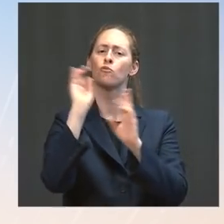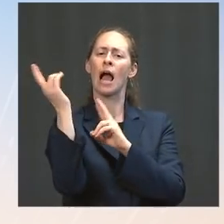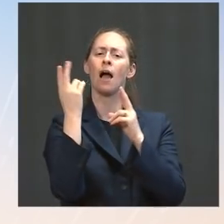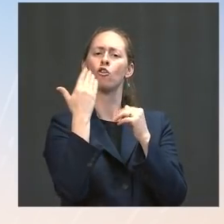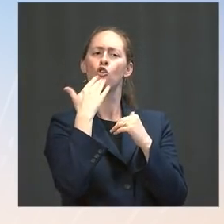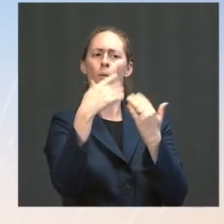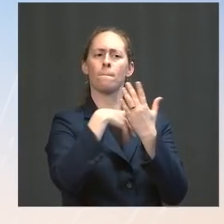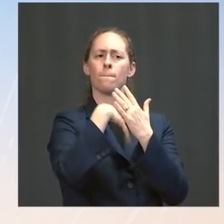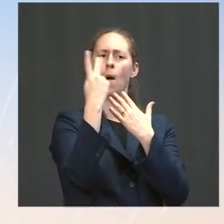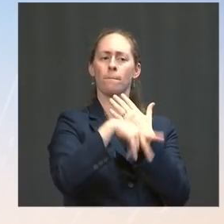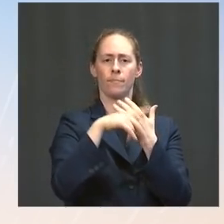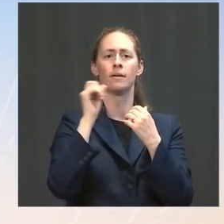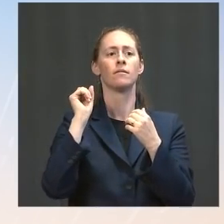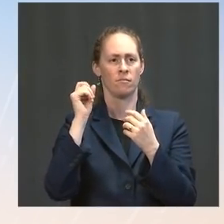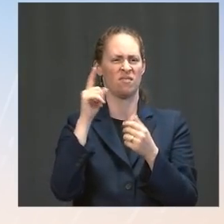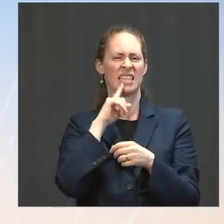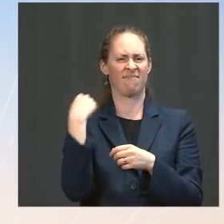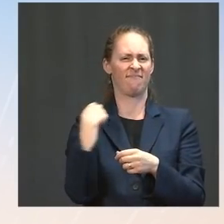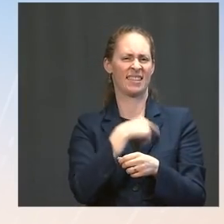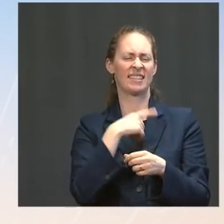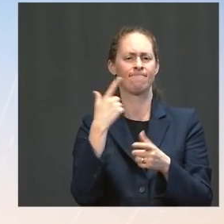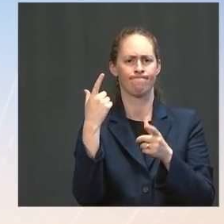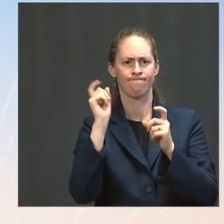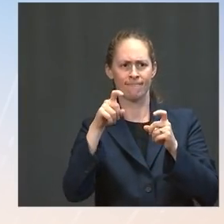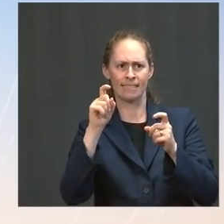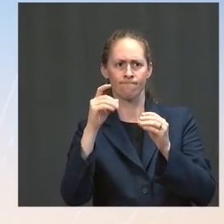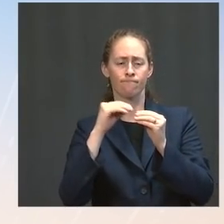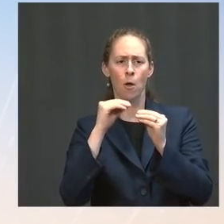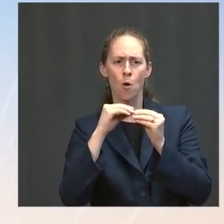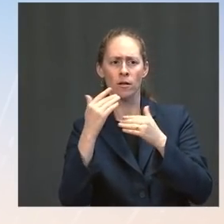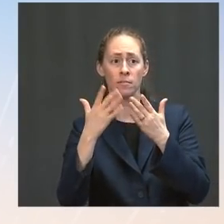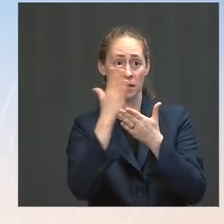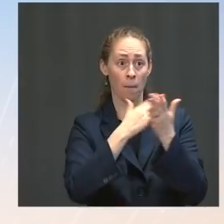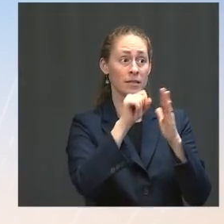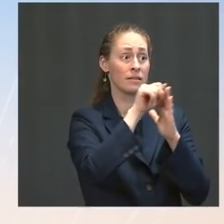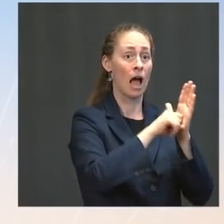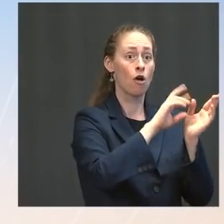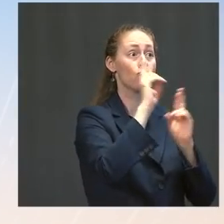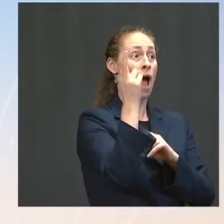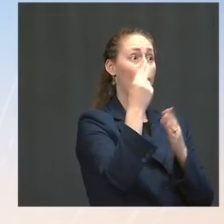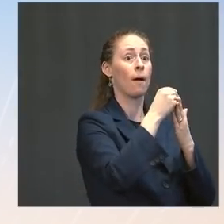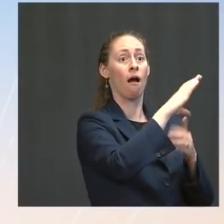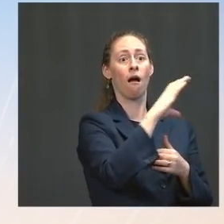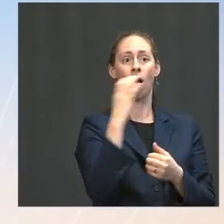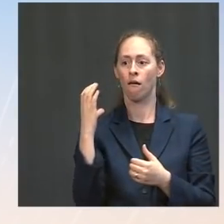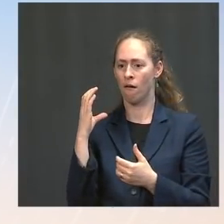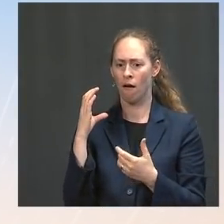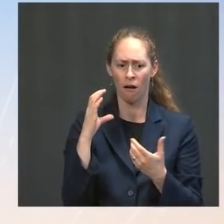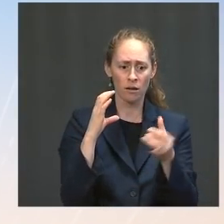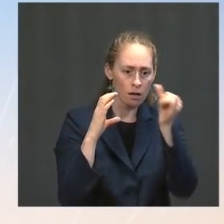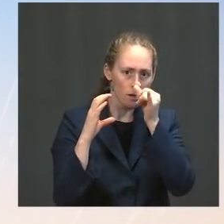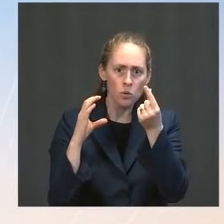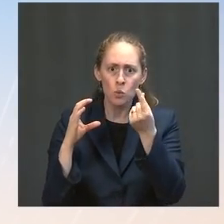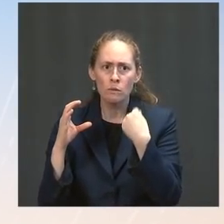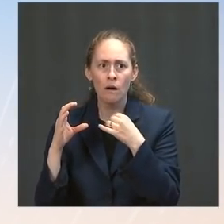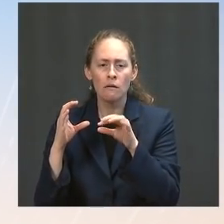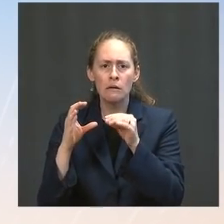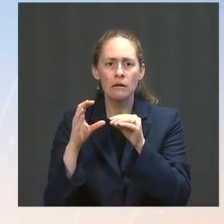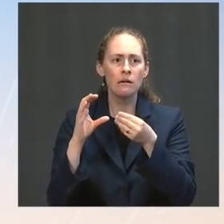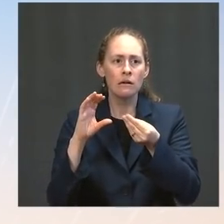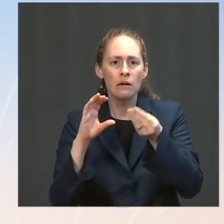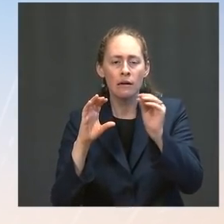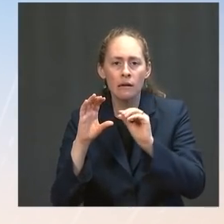former president did when he fled the country. You don't know that answer? I don't have any information. And on criminal justice,